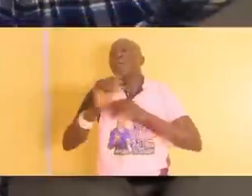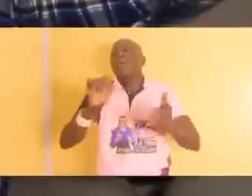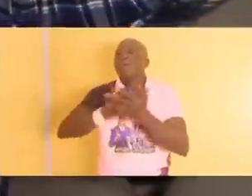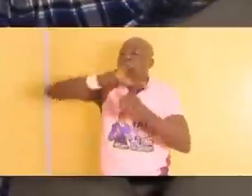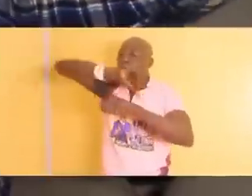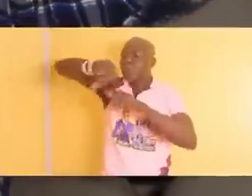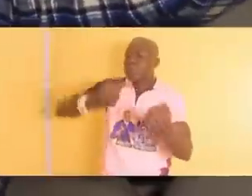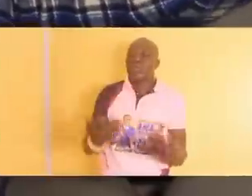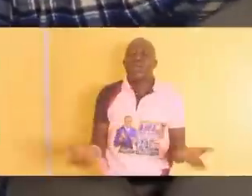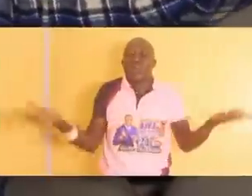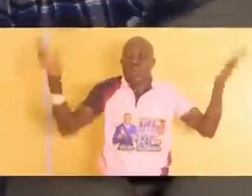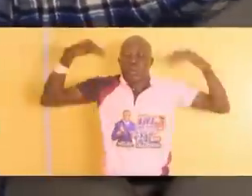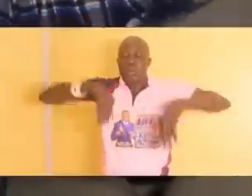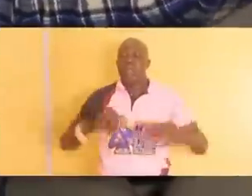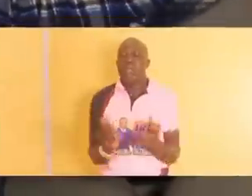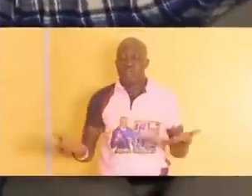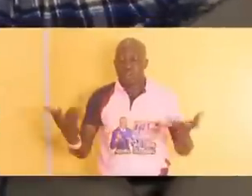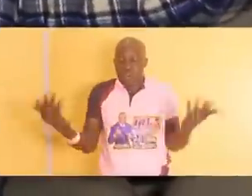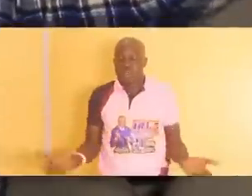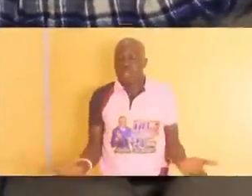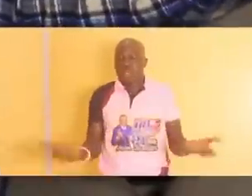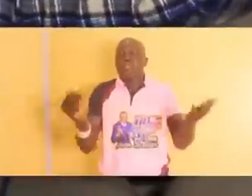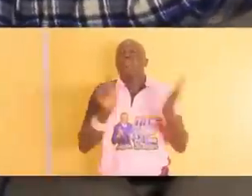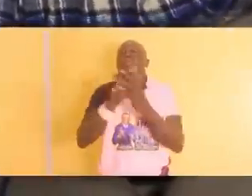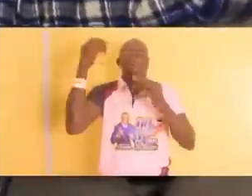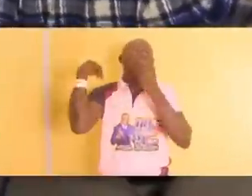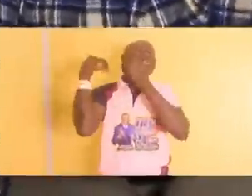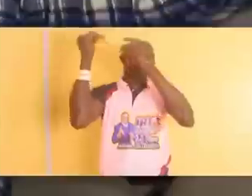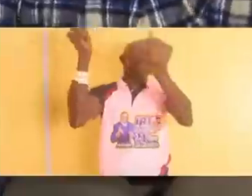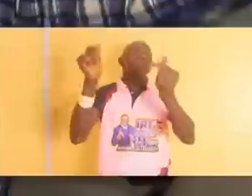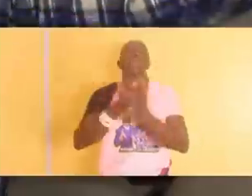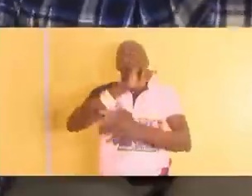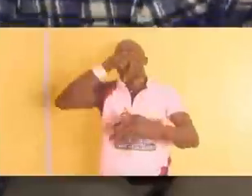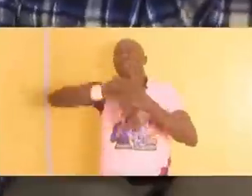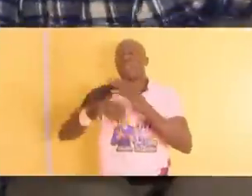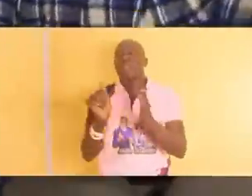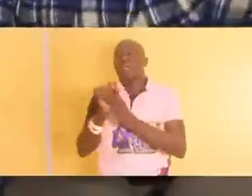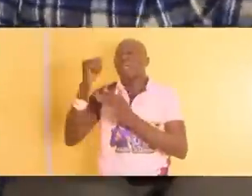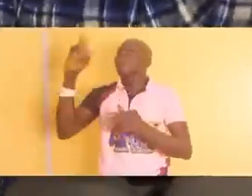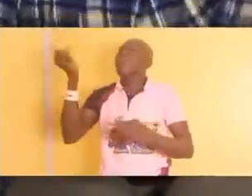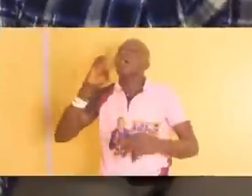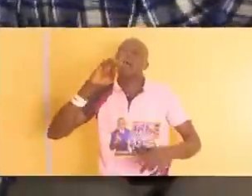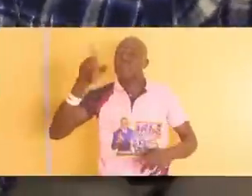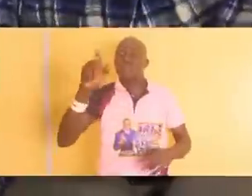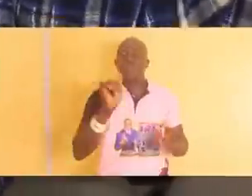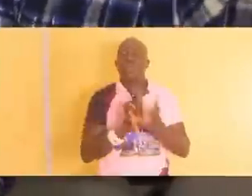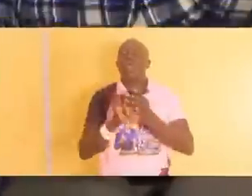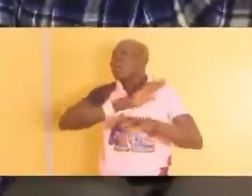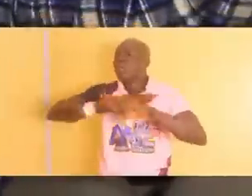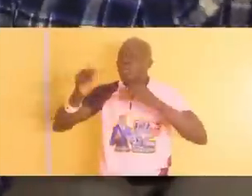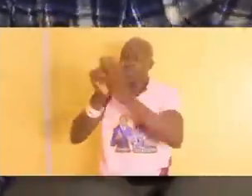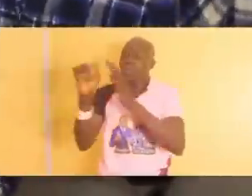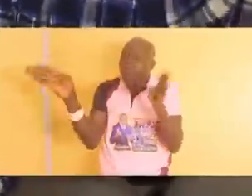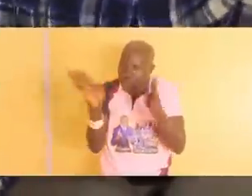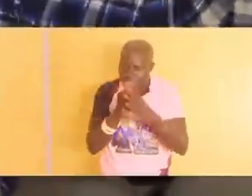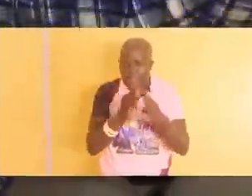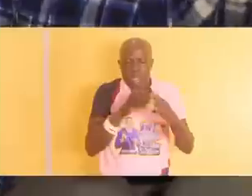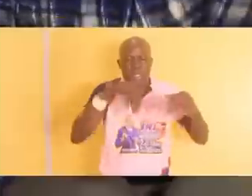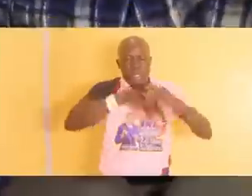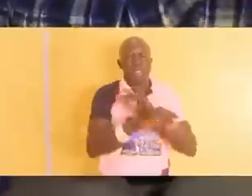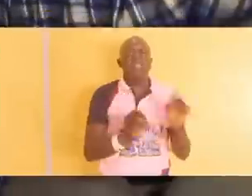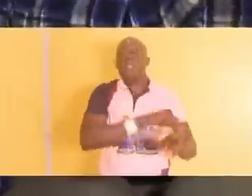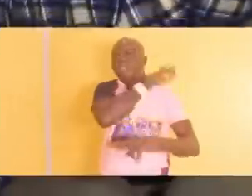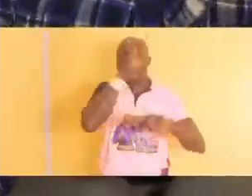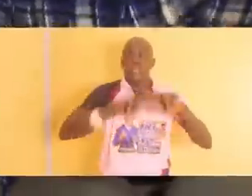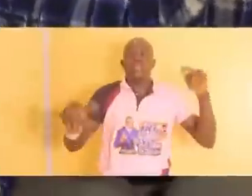coming. The oil is raising. It's raising for a very long time. Hey, people, where are you? So, ne pandemic. Want to miss me?